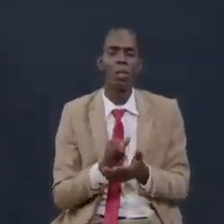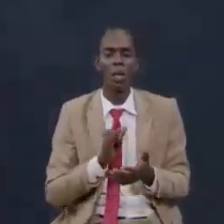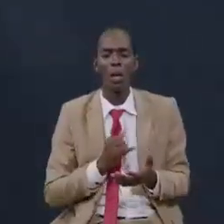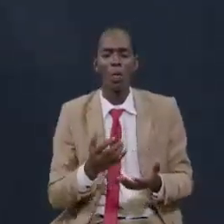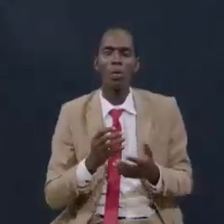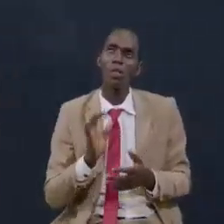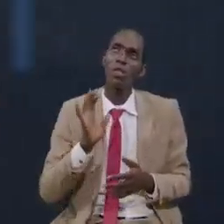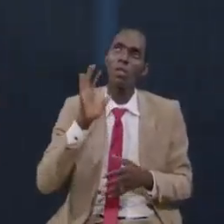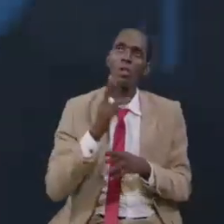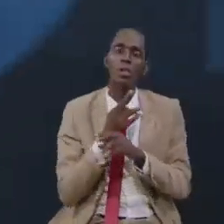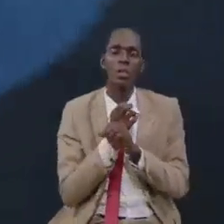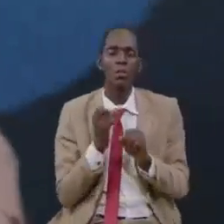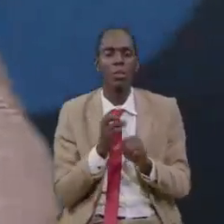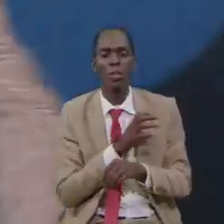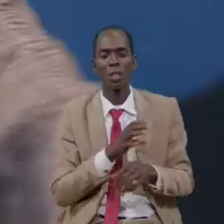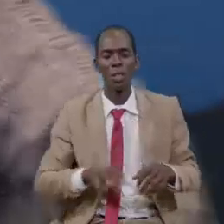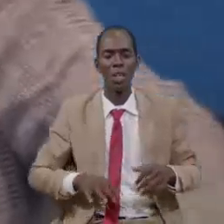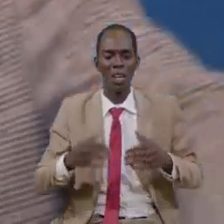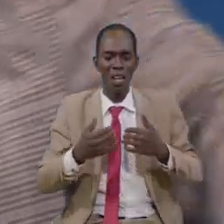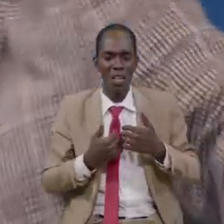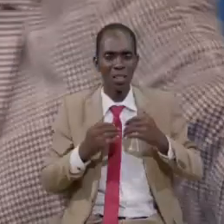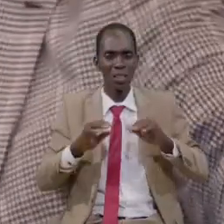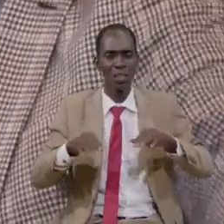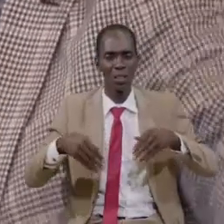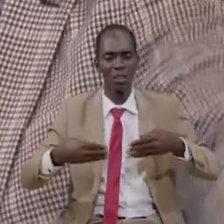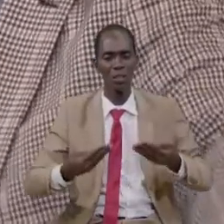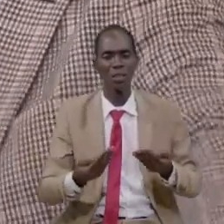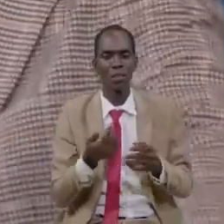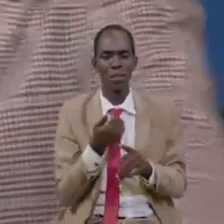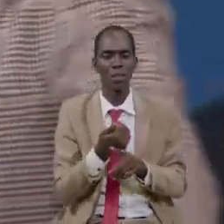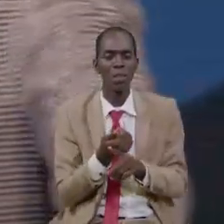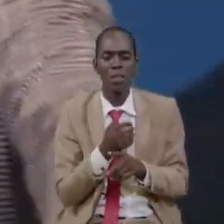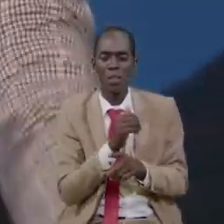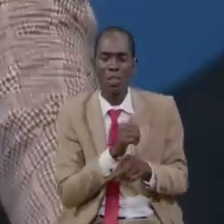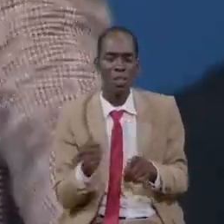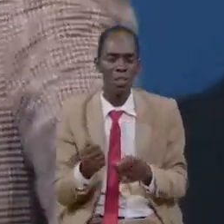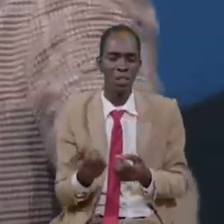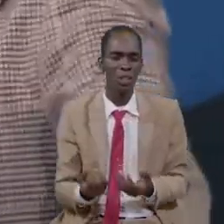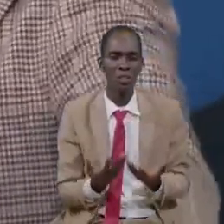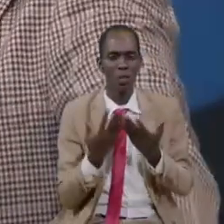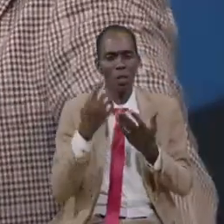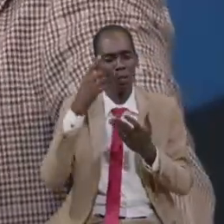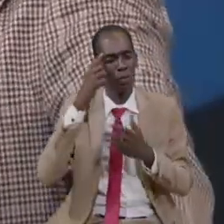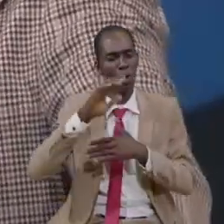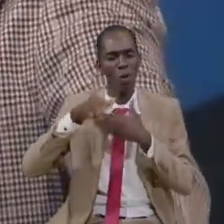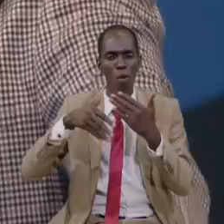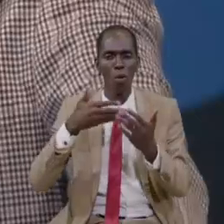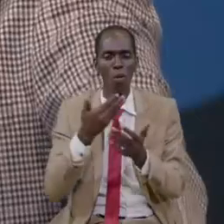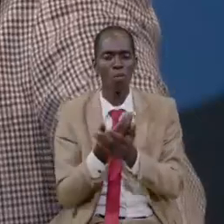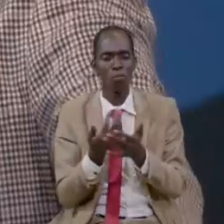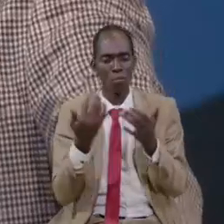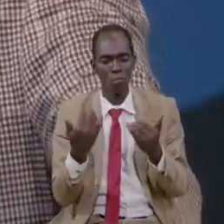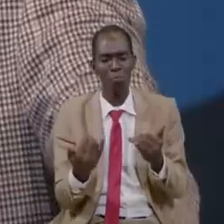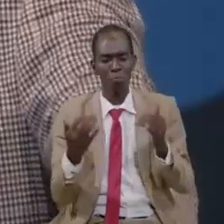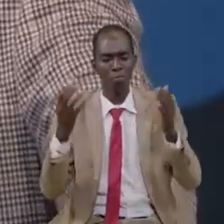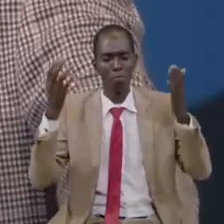has given himself a ransom for all. Raise up your hand wherever you are, to the right,